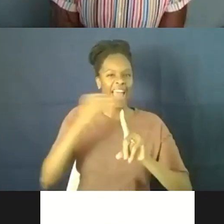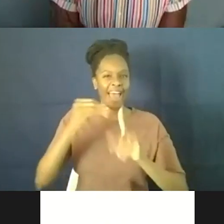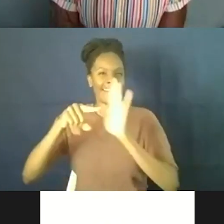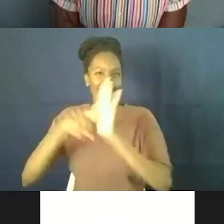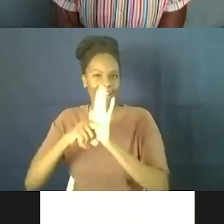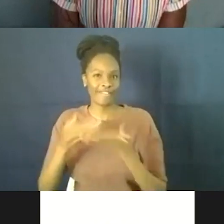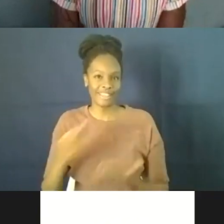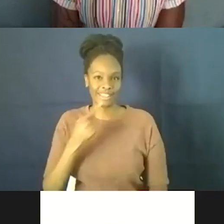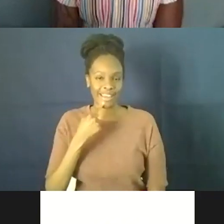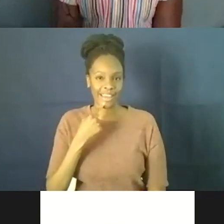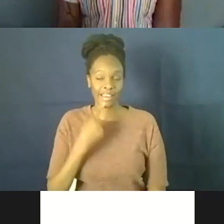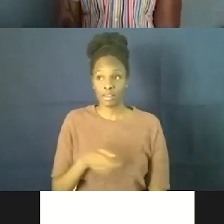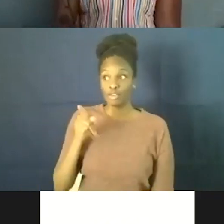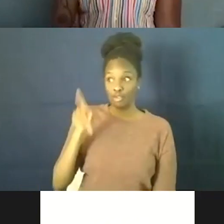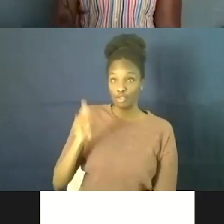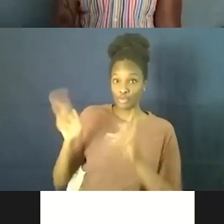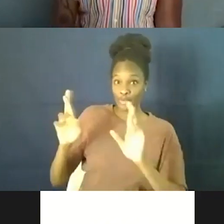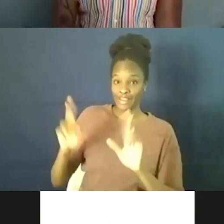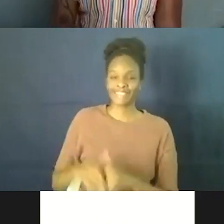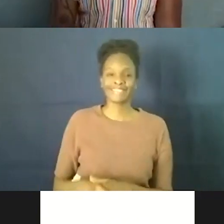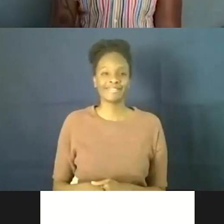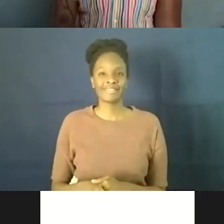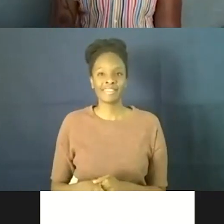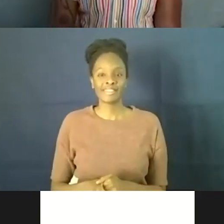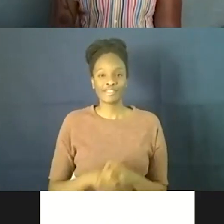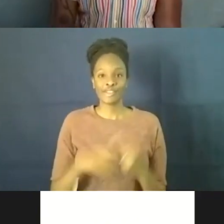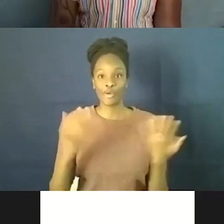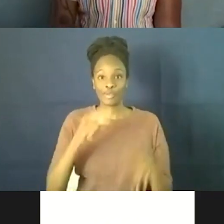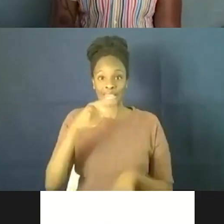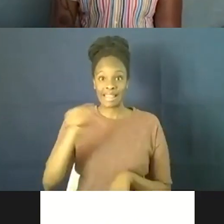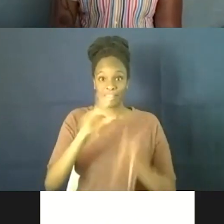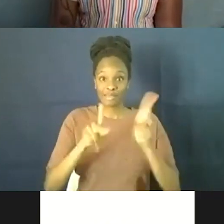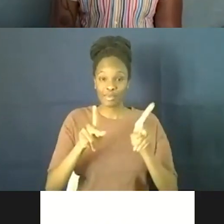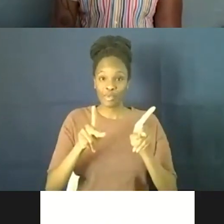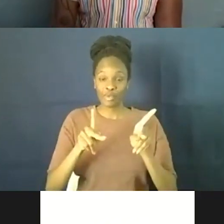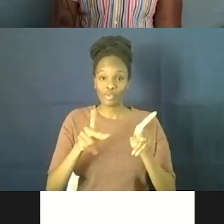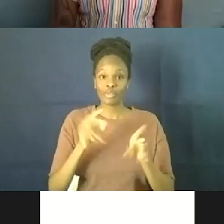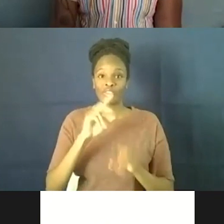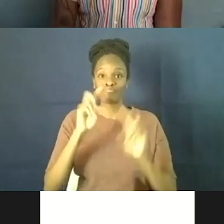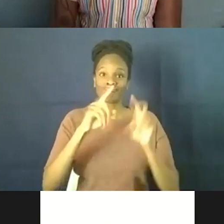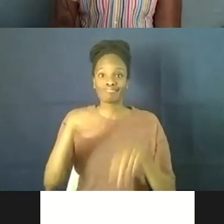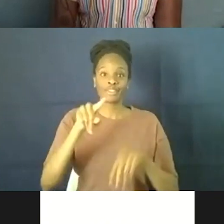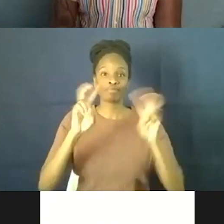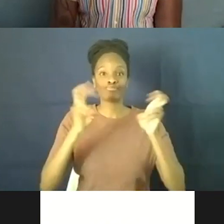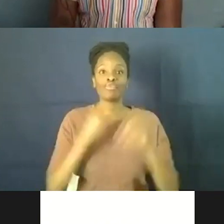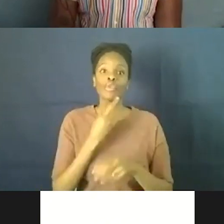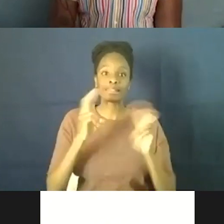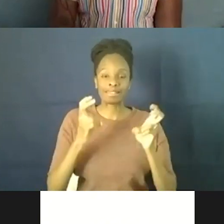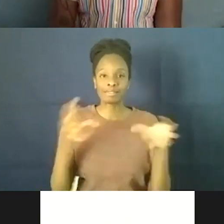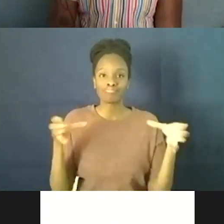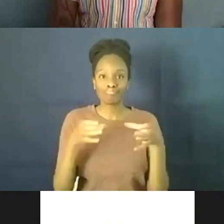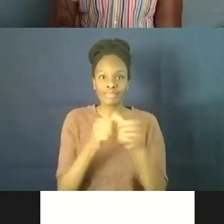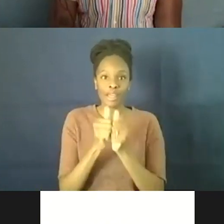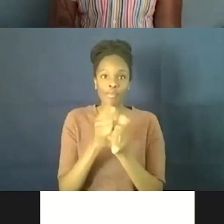ready. But these are the voices that come together to write the show. You know, I think